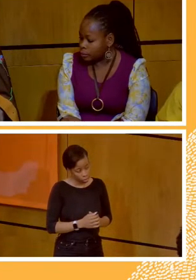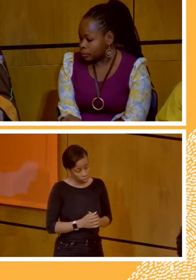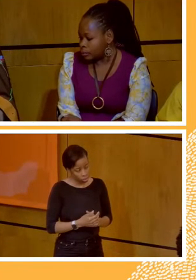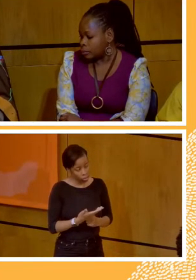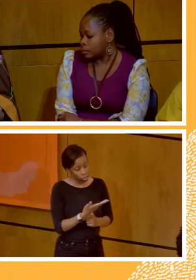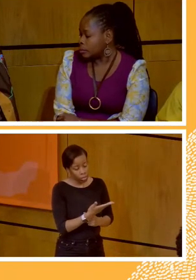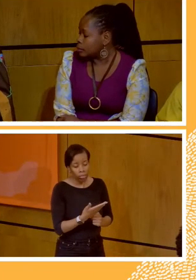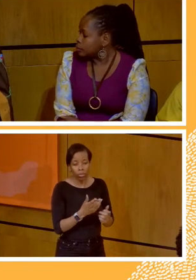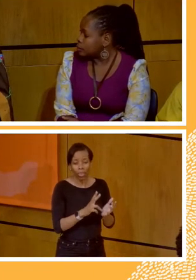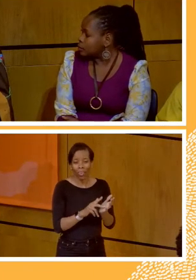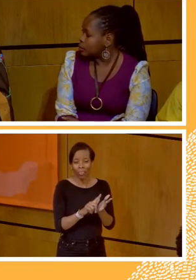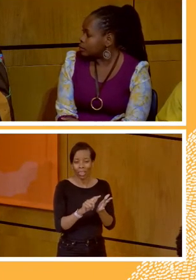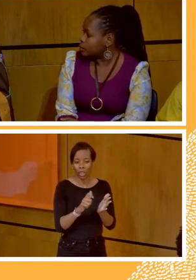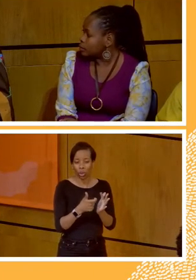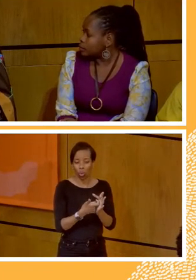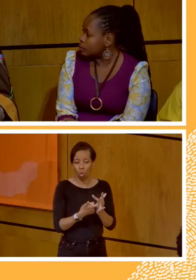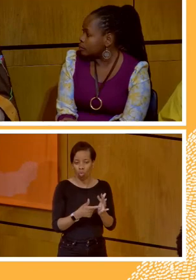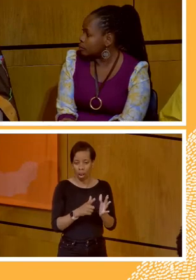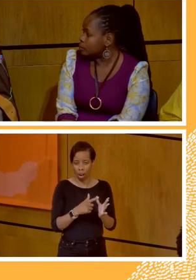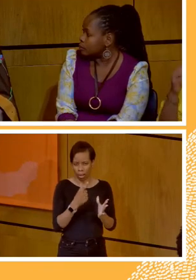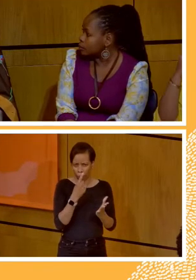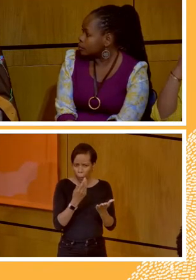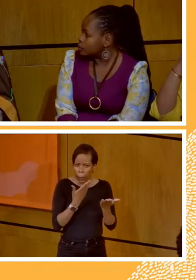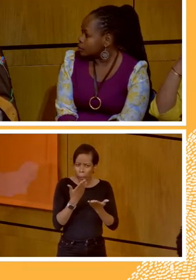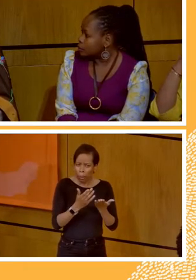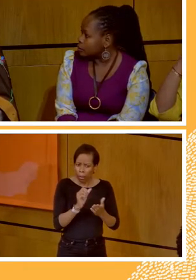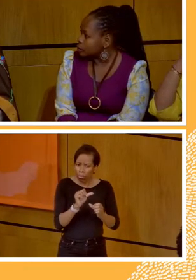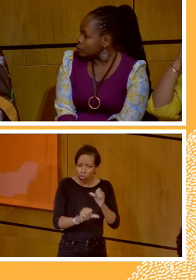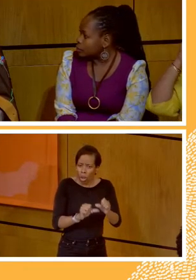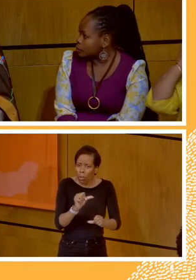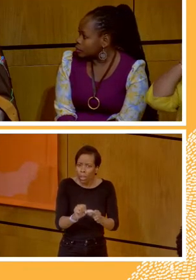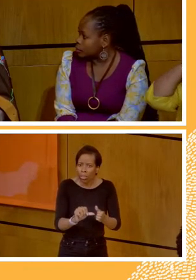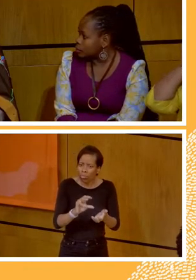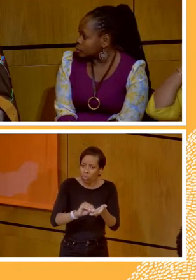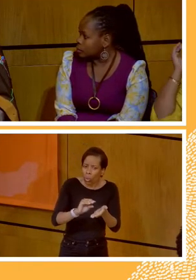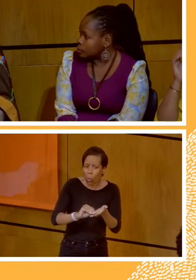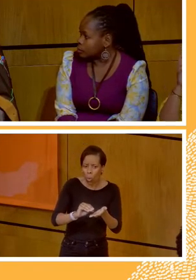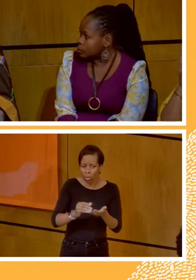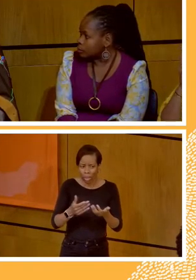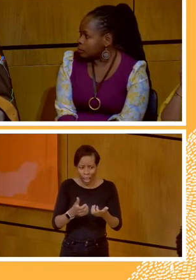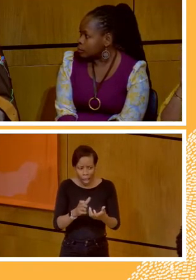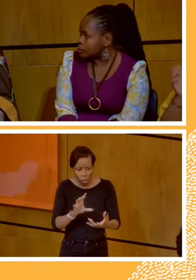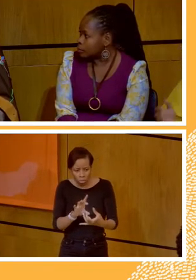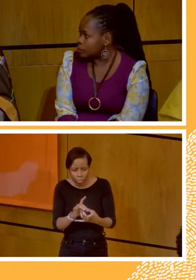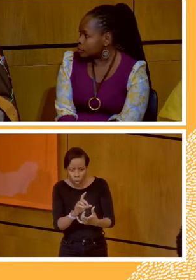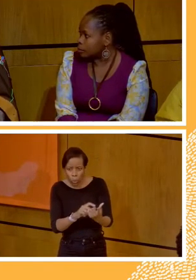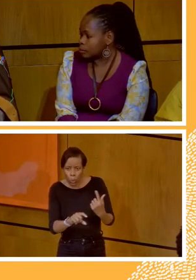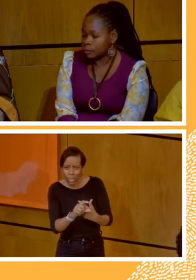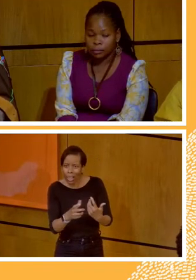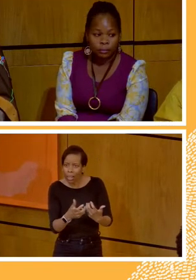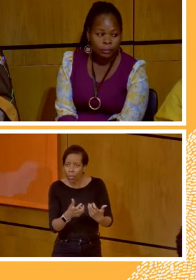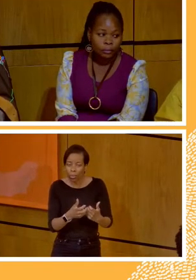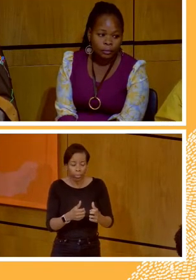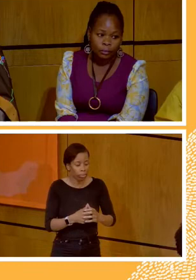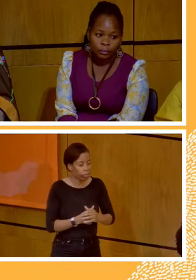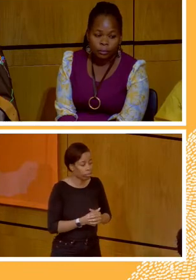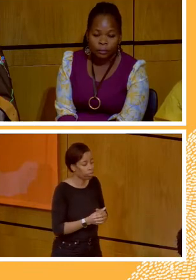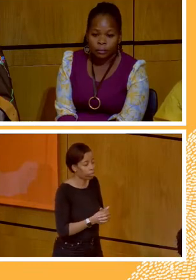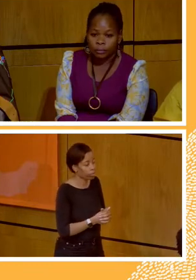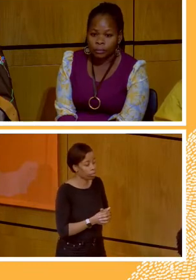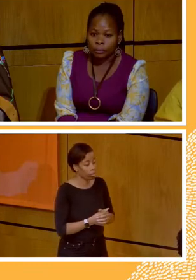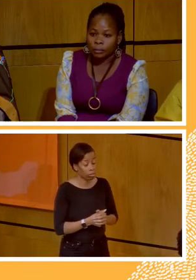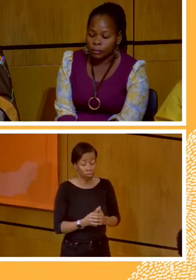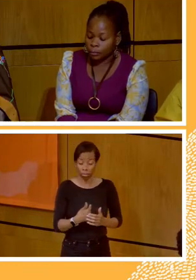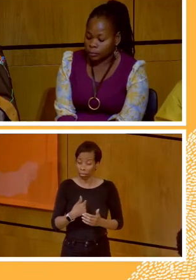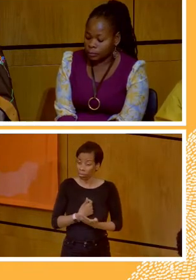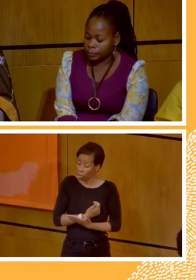Thanks, Sam. So I think Babita has mentioned a lot since we've been here, this idea of friendship and friendship